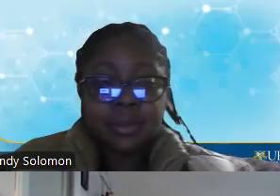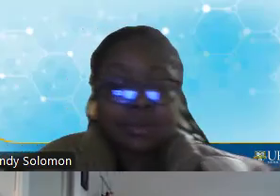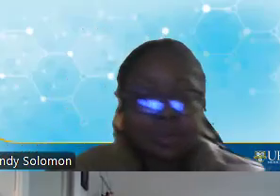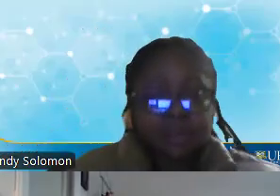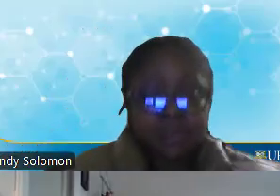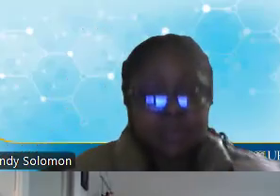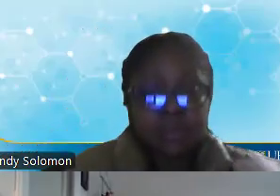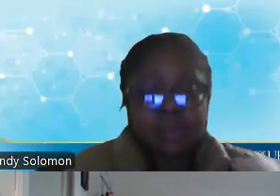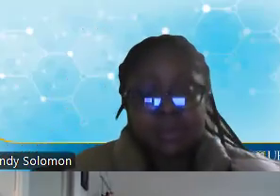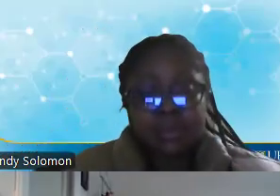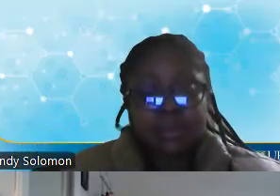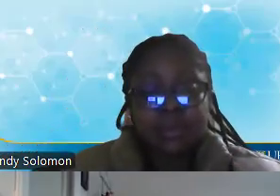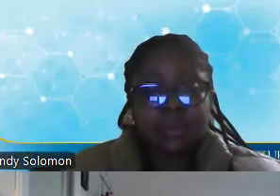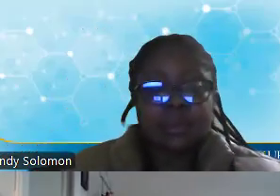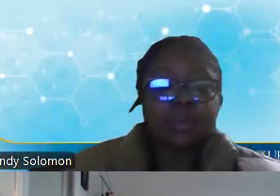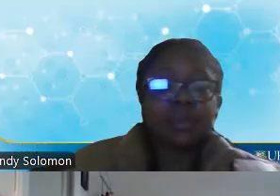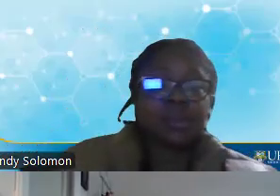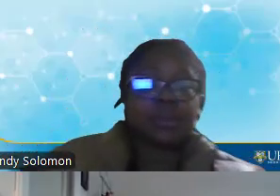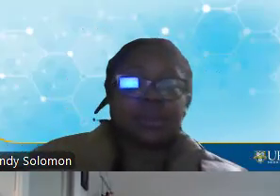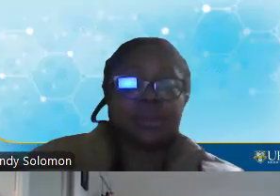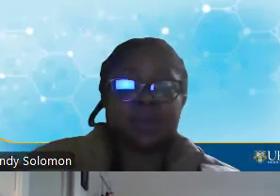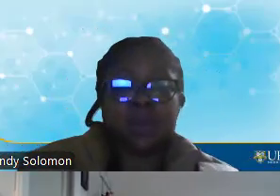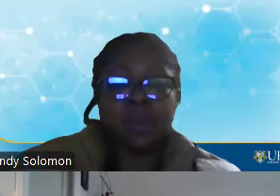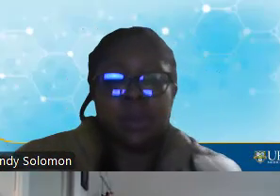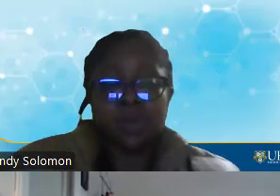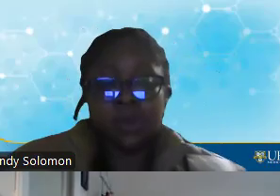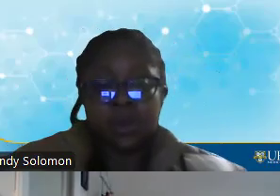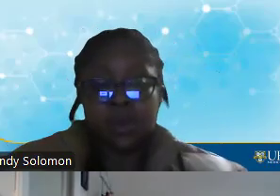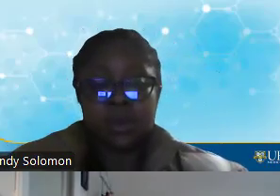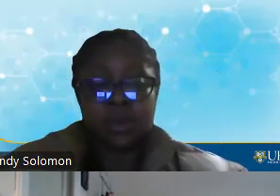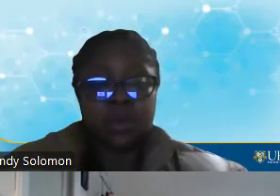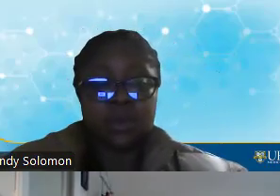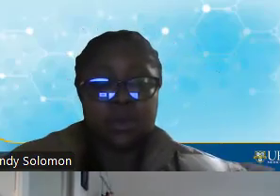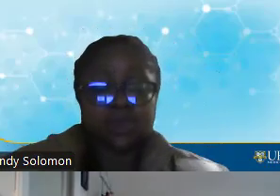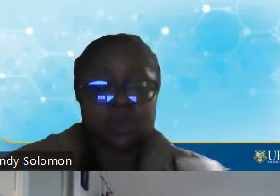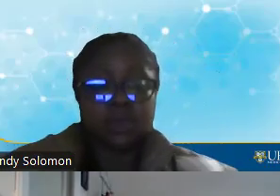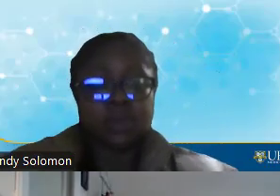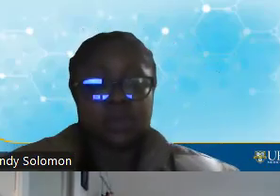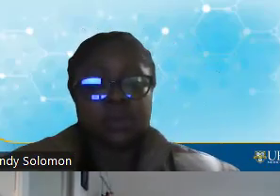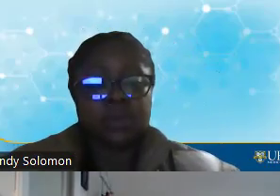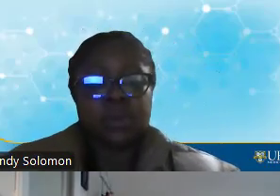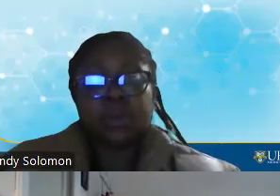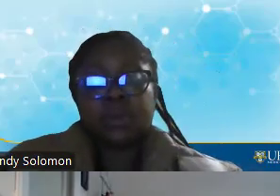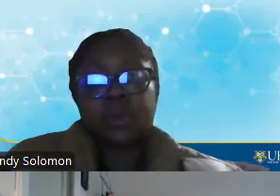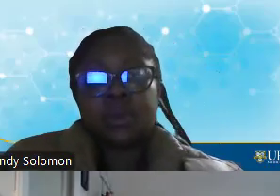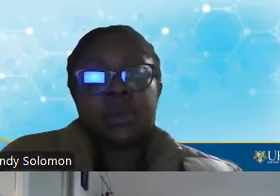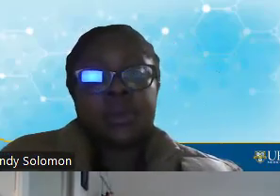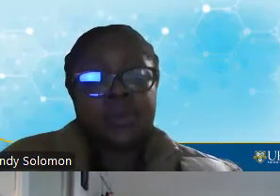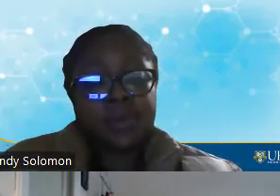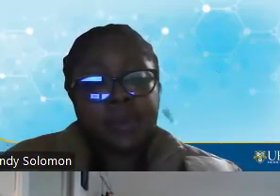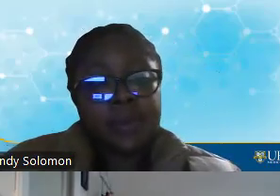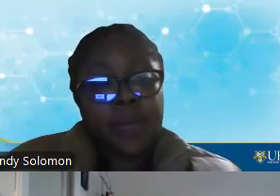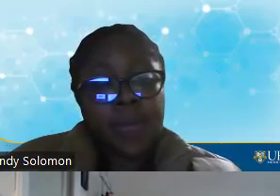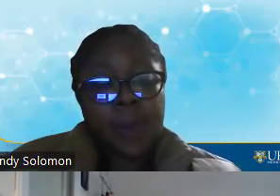wondered what you just listened to in a quick woof kind of presentation, it's the idea that all difference, like I